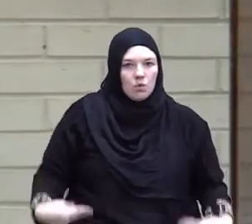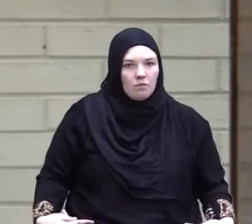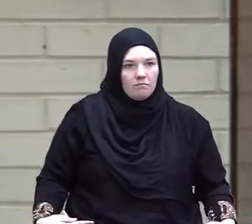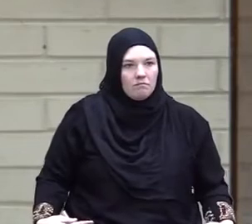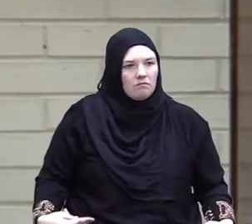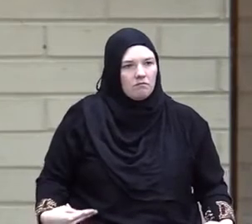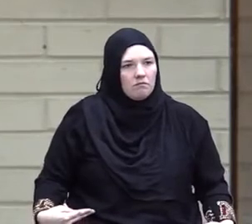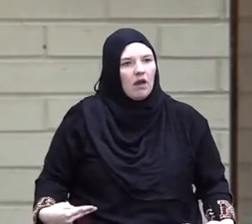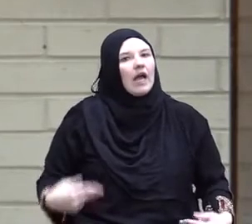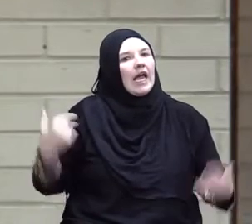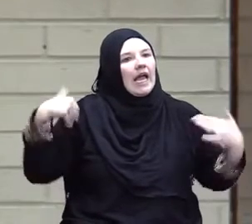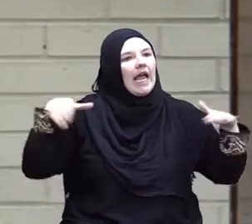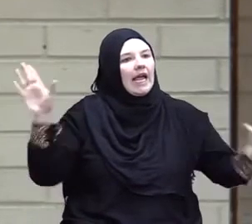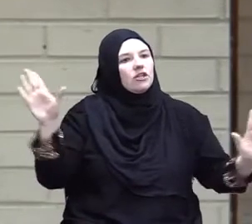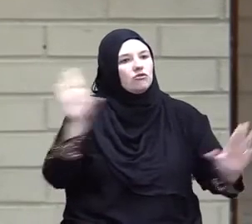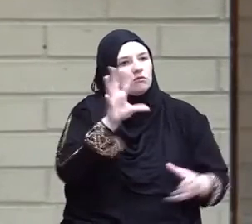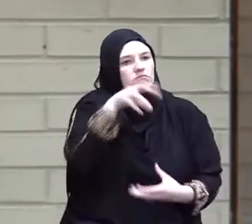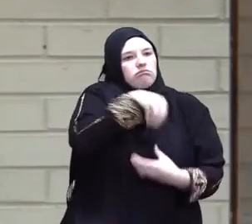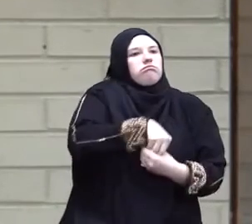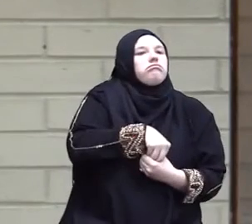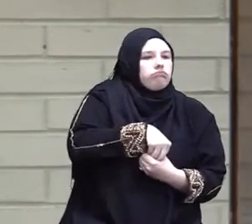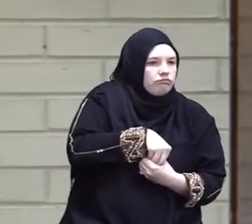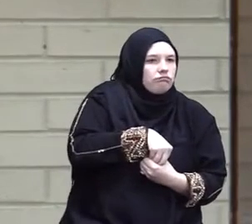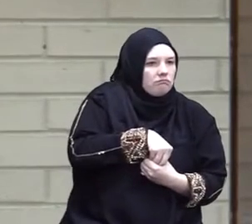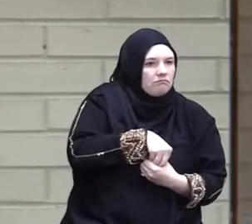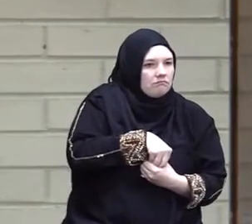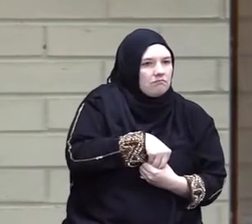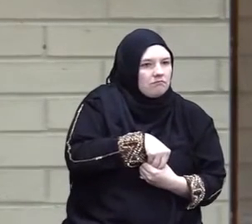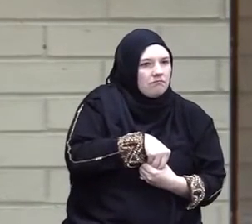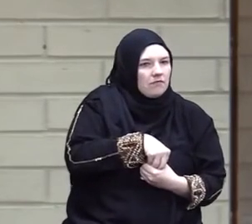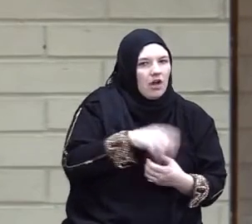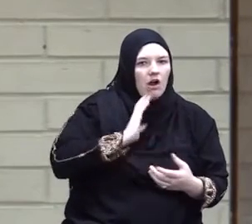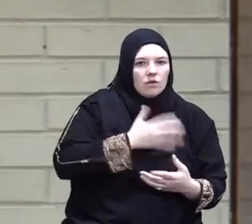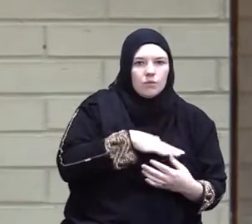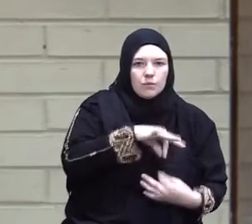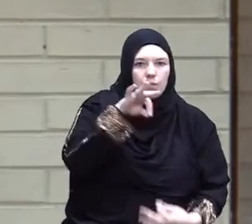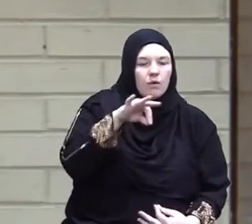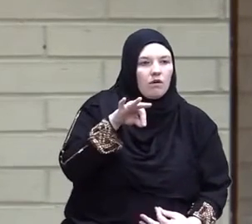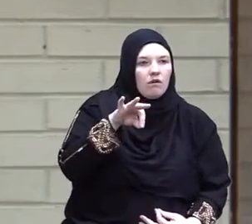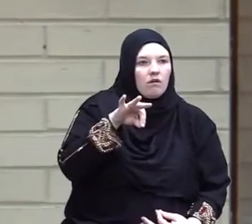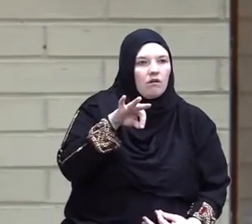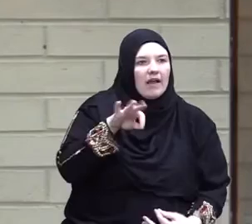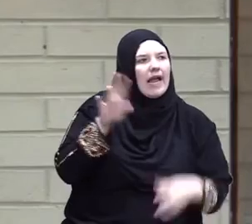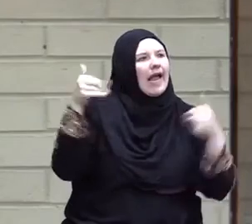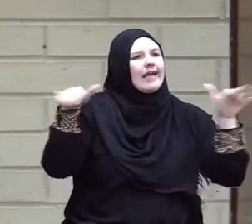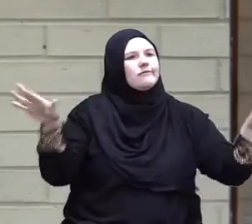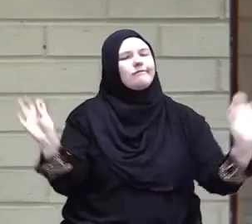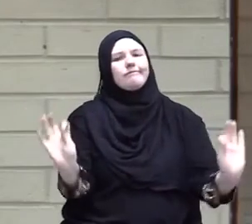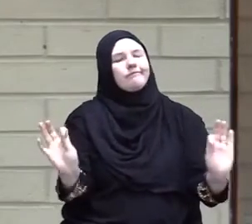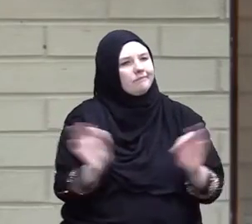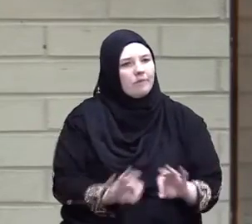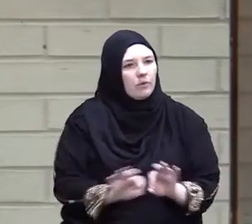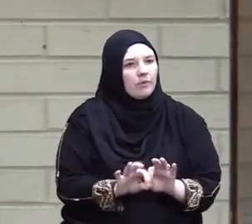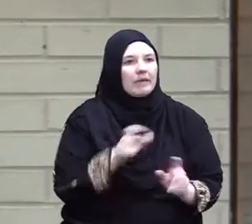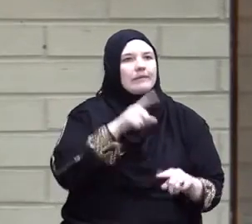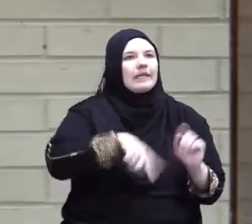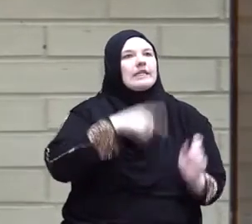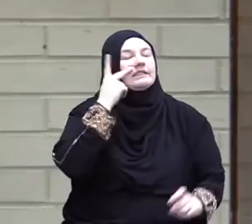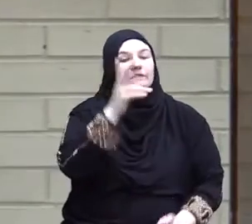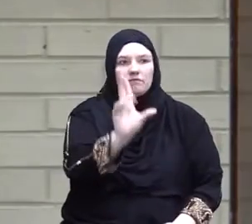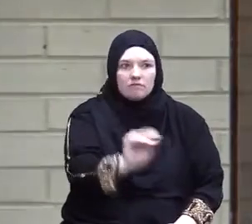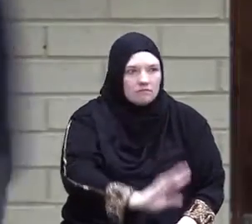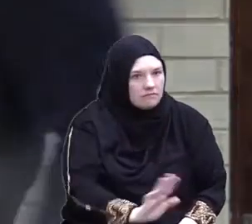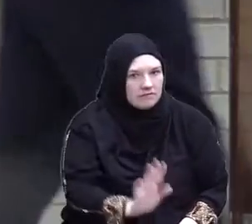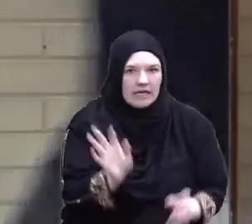120 days into pregnancy. So those angels are not unimportant because we don't see them. They are